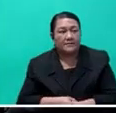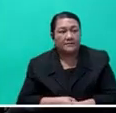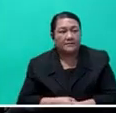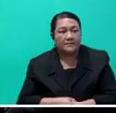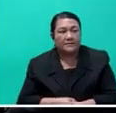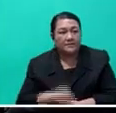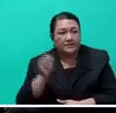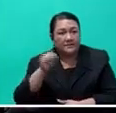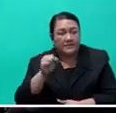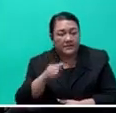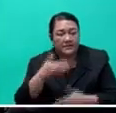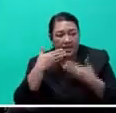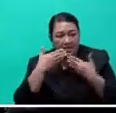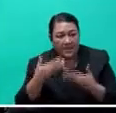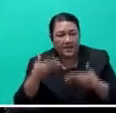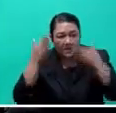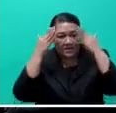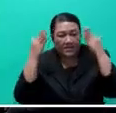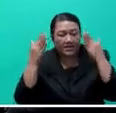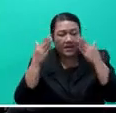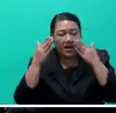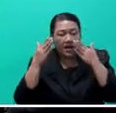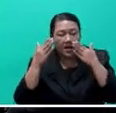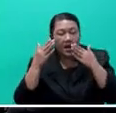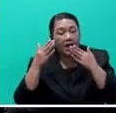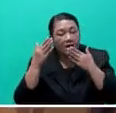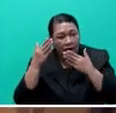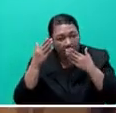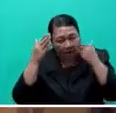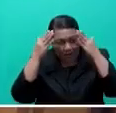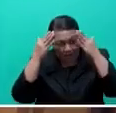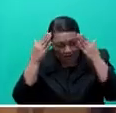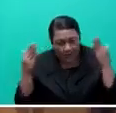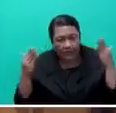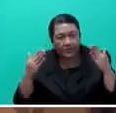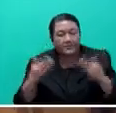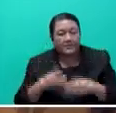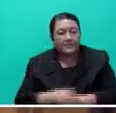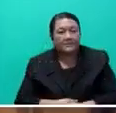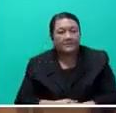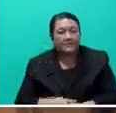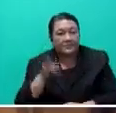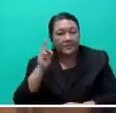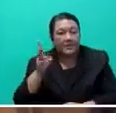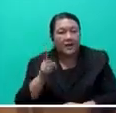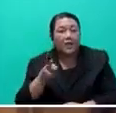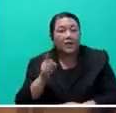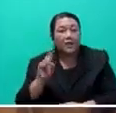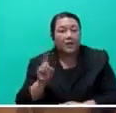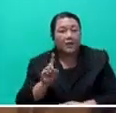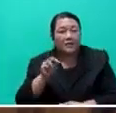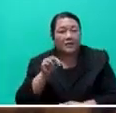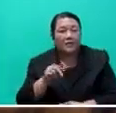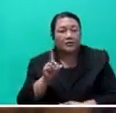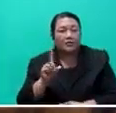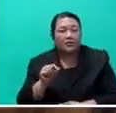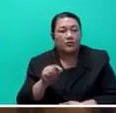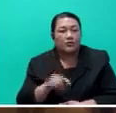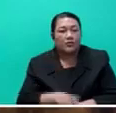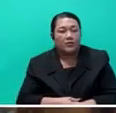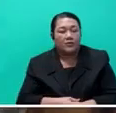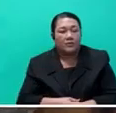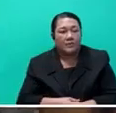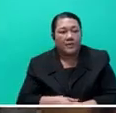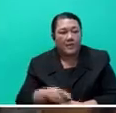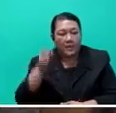Thank you, Honourable Speaker. Again, obviously, this is, I think what we need to do is